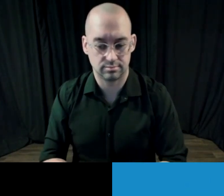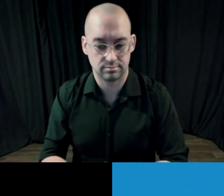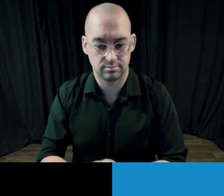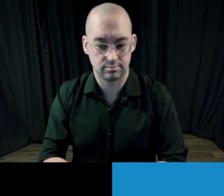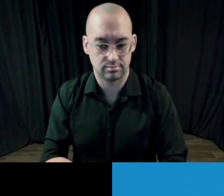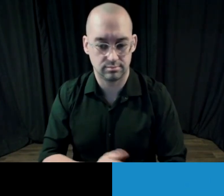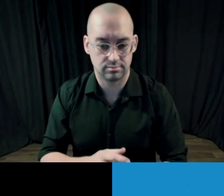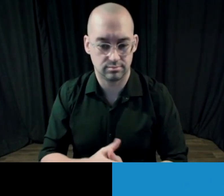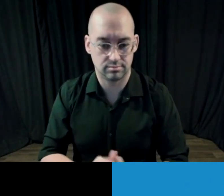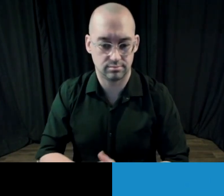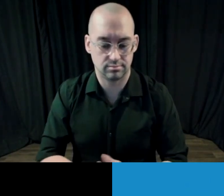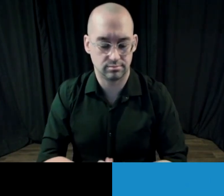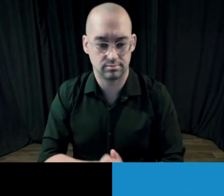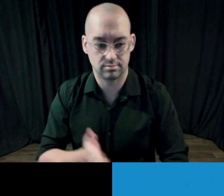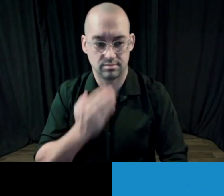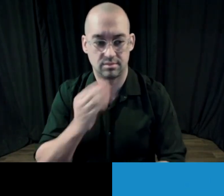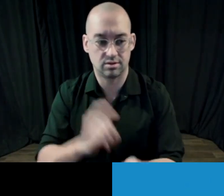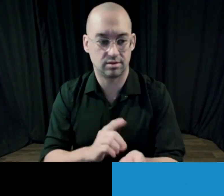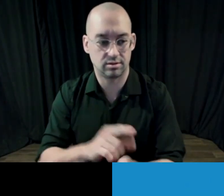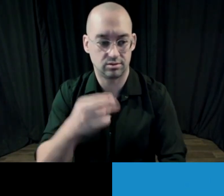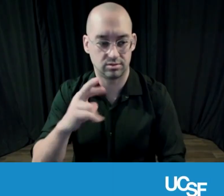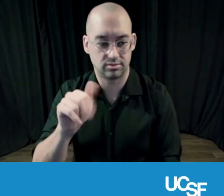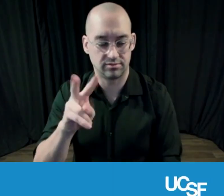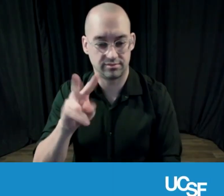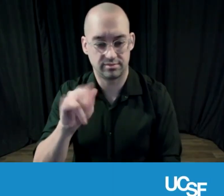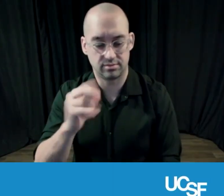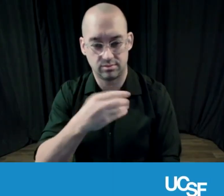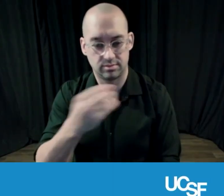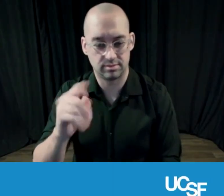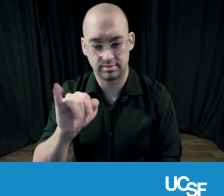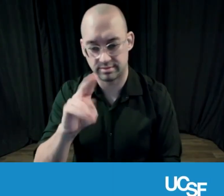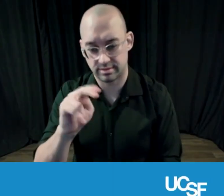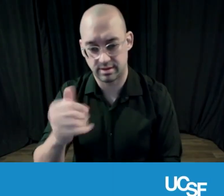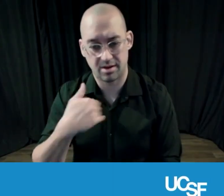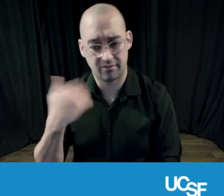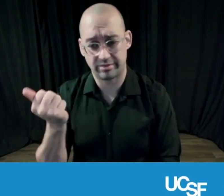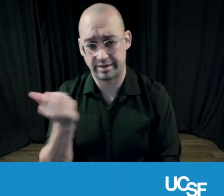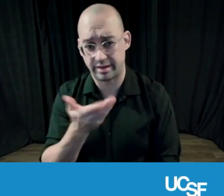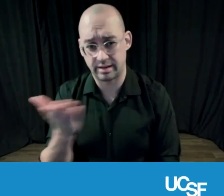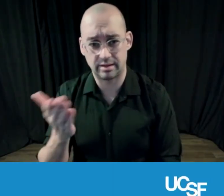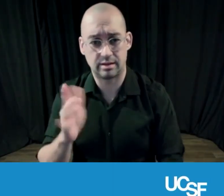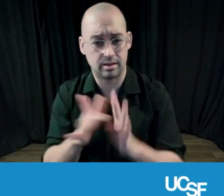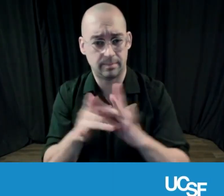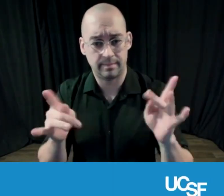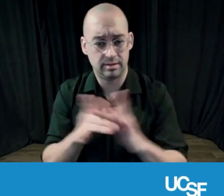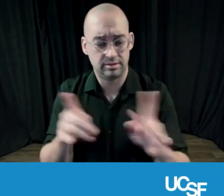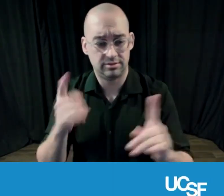Thank you, Dr. Gravano and Tina. Do we have any comments for our CDPH